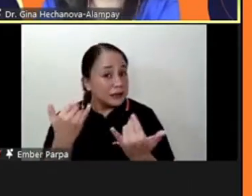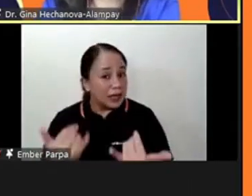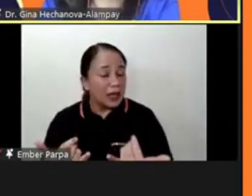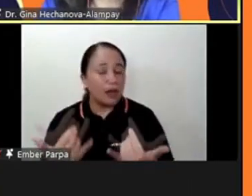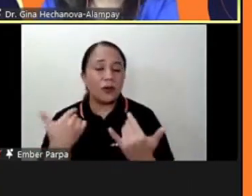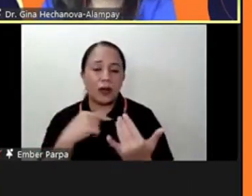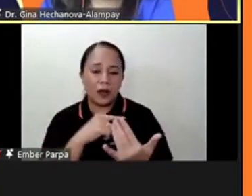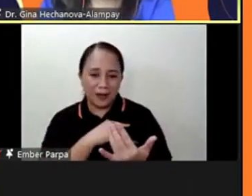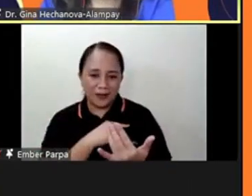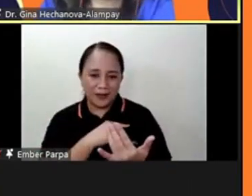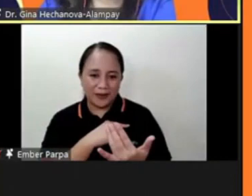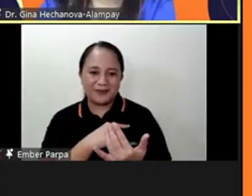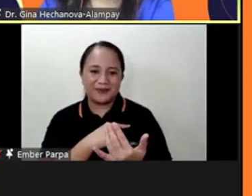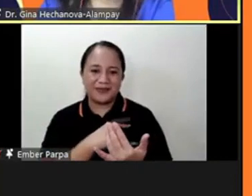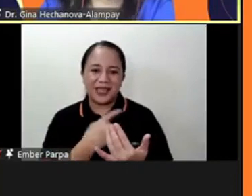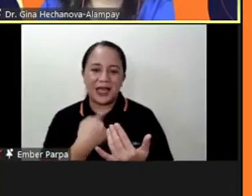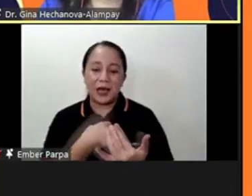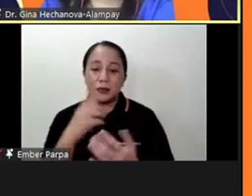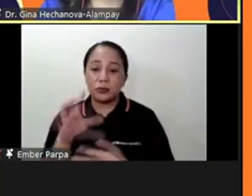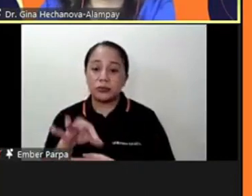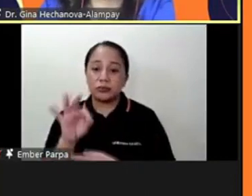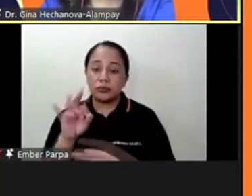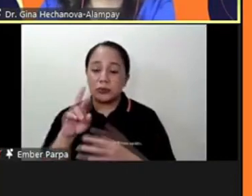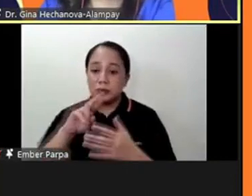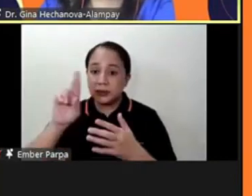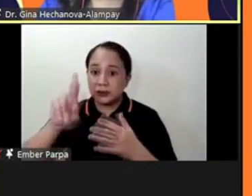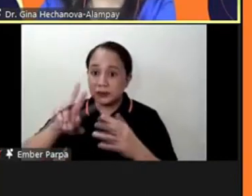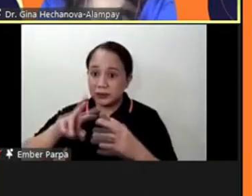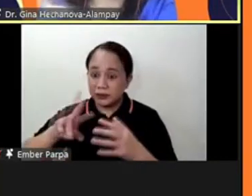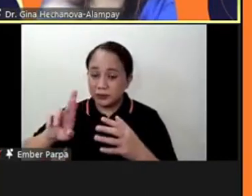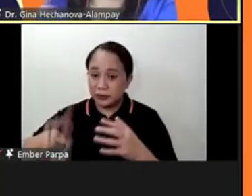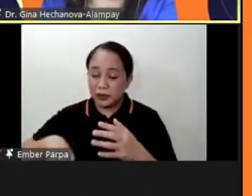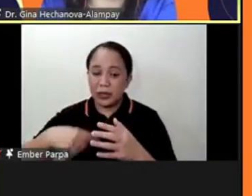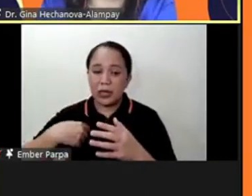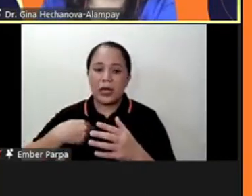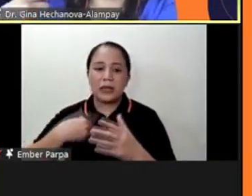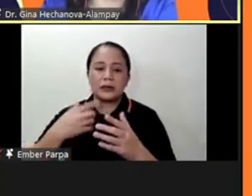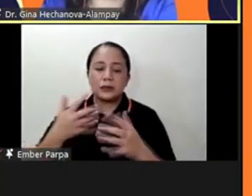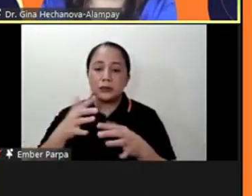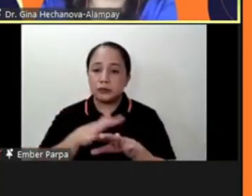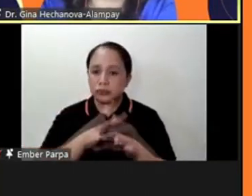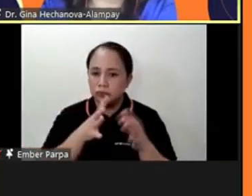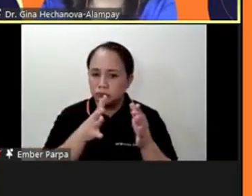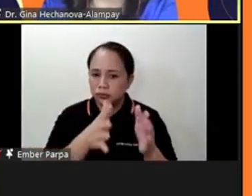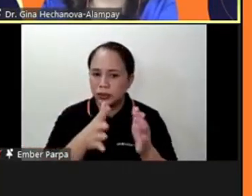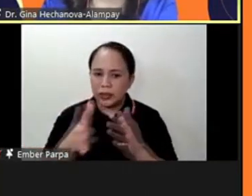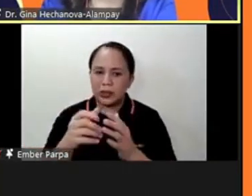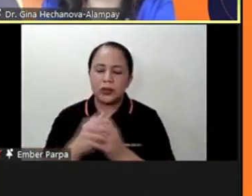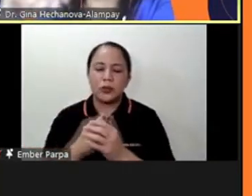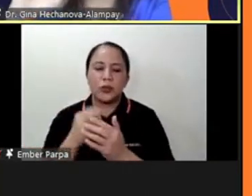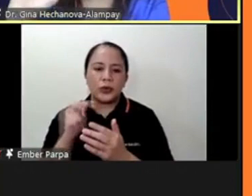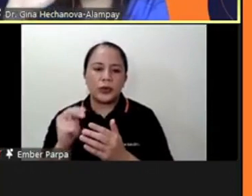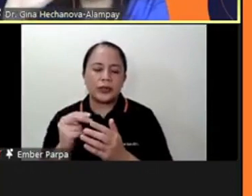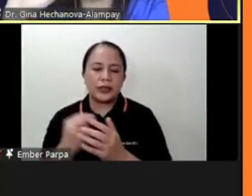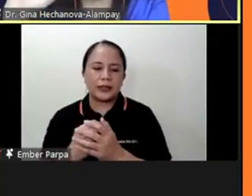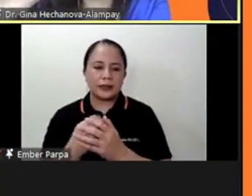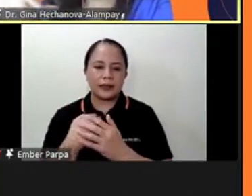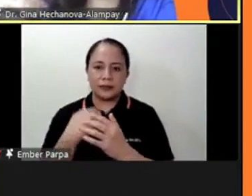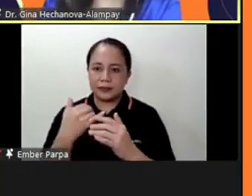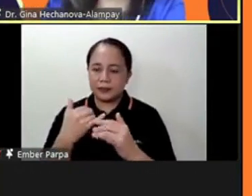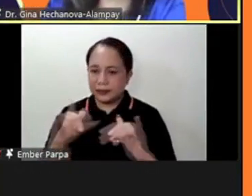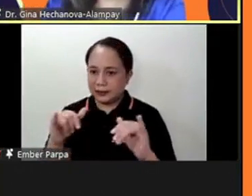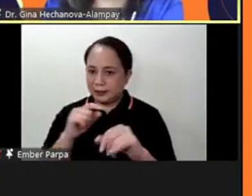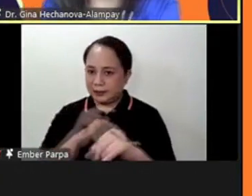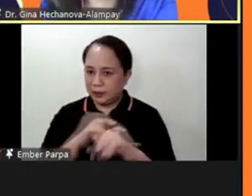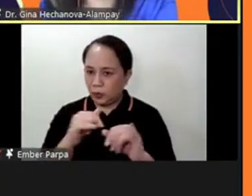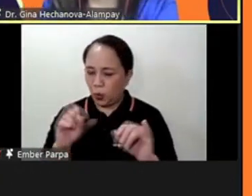our findings show that whether it is in a synchronous way, meaning we meet every week at the same time, or